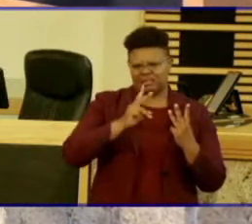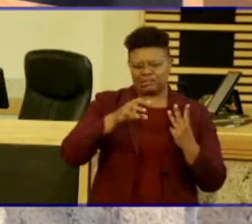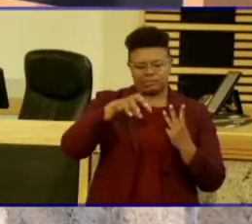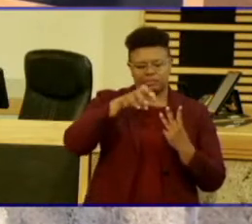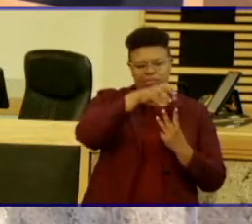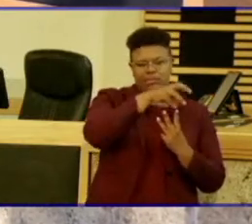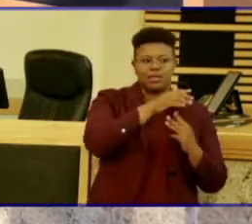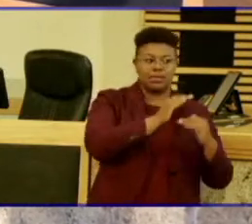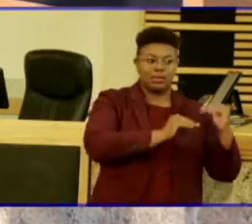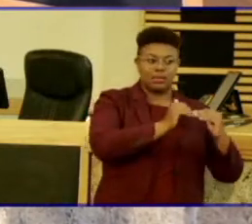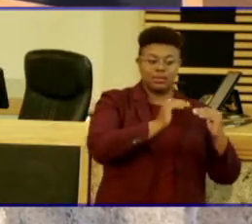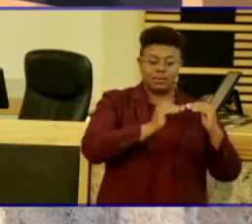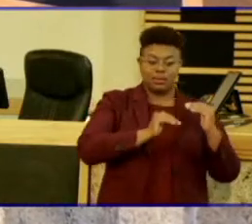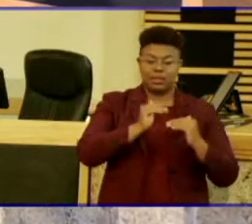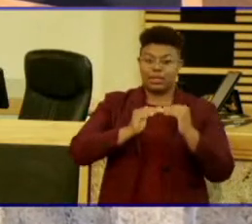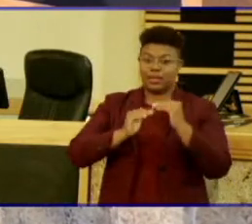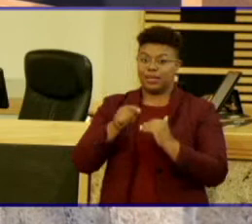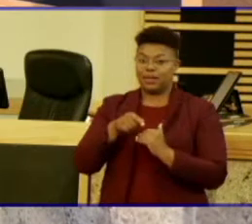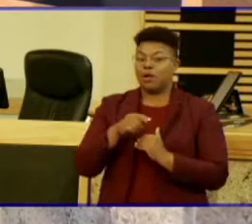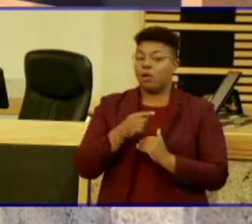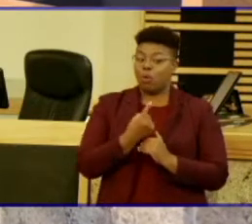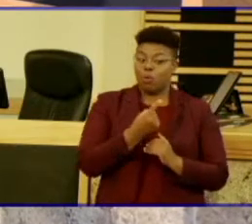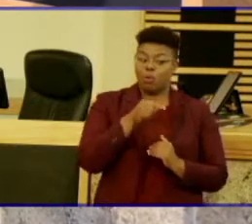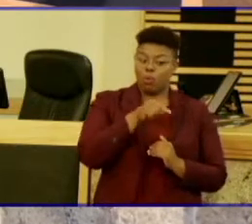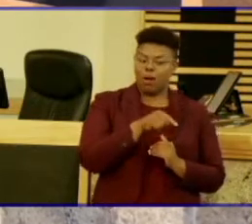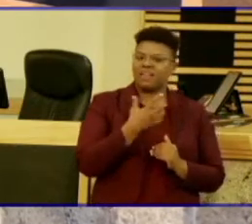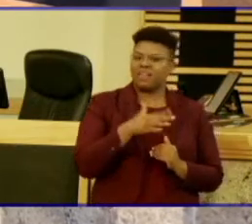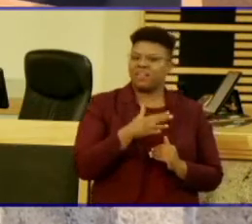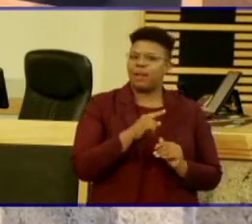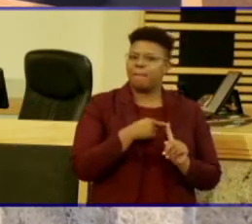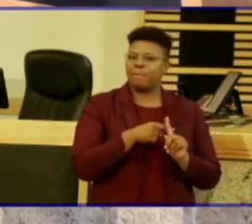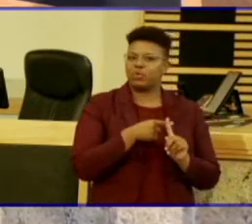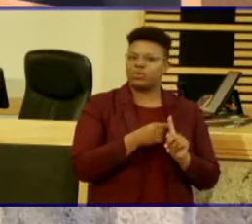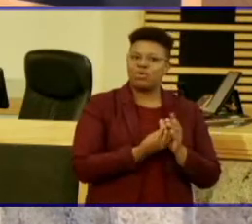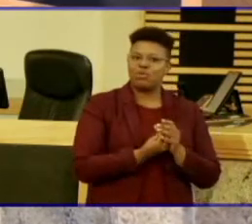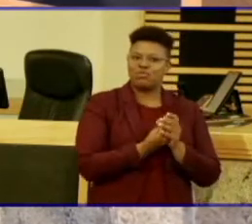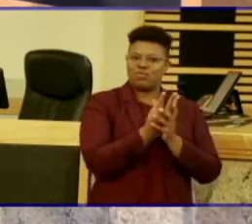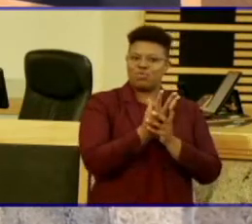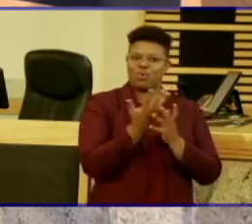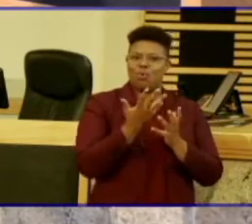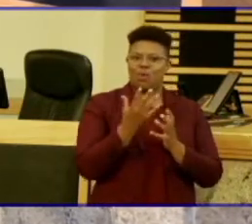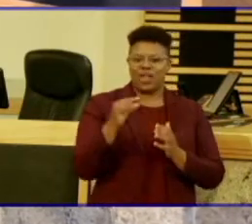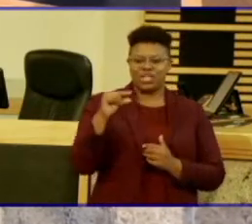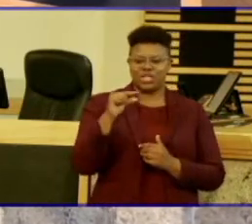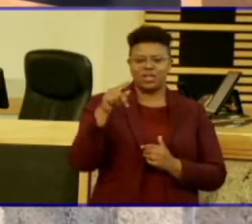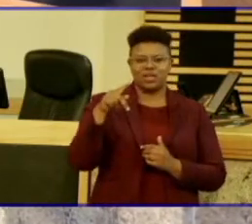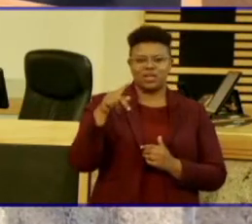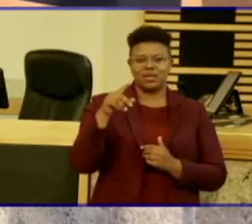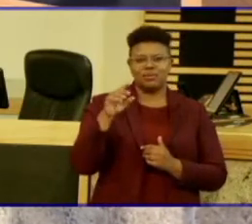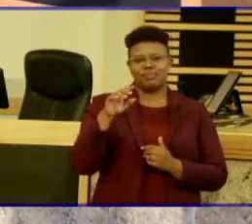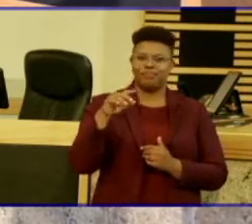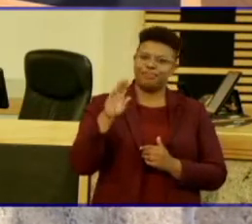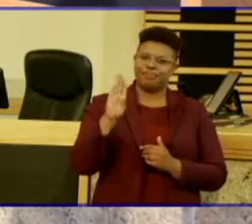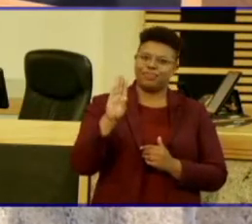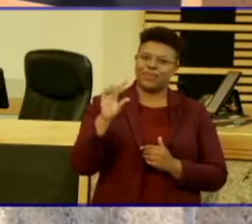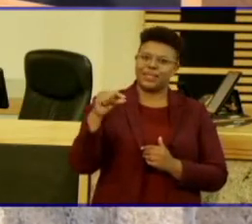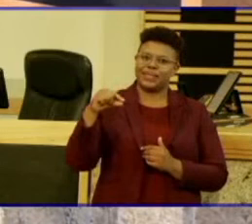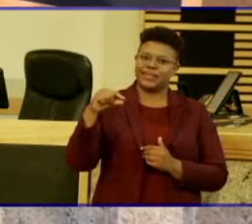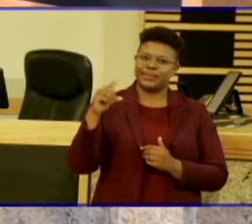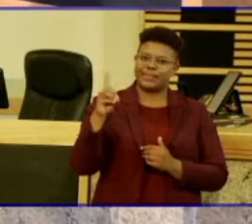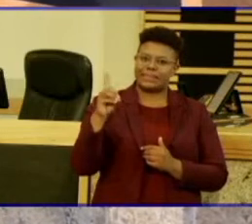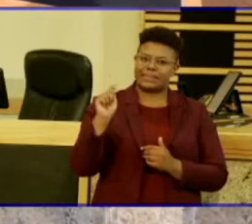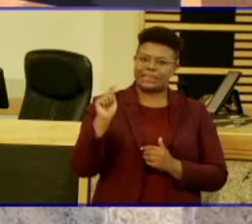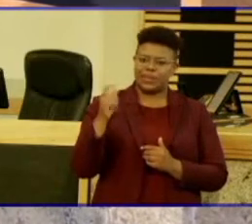the sectors with a positive growth to the national and the provincial GDP growth levels throughout the